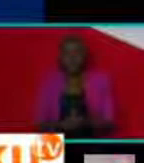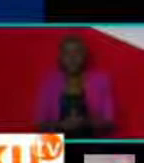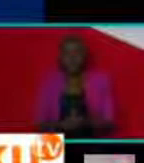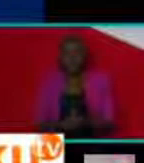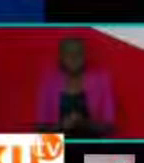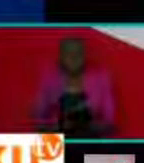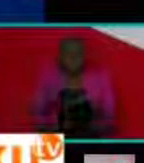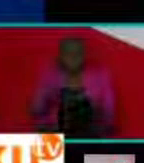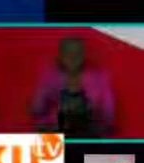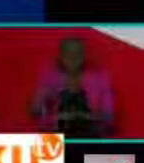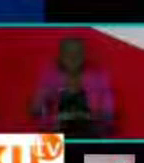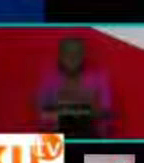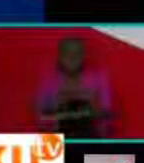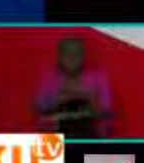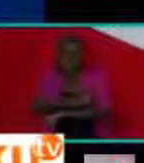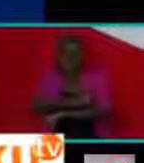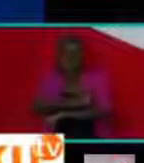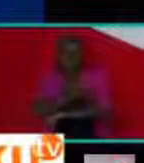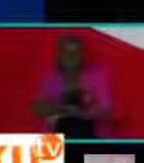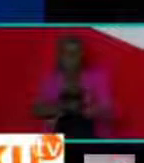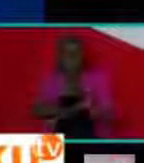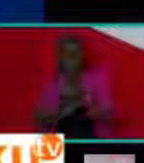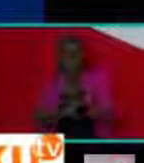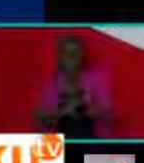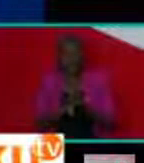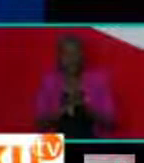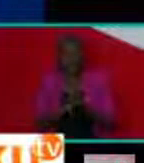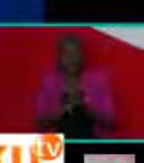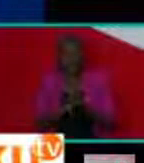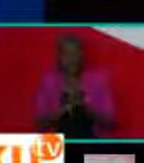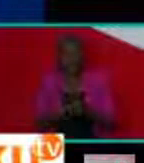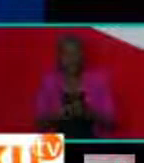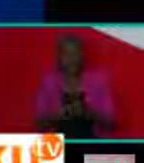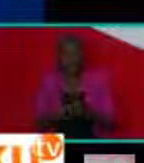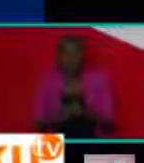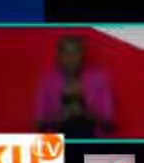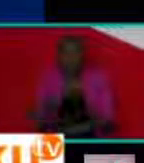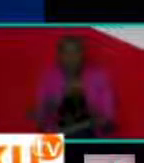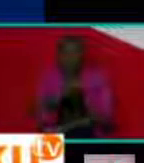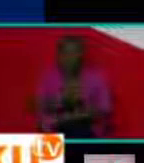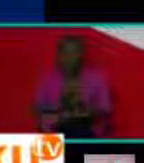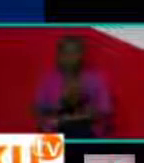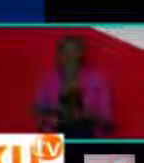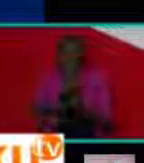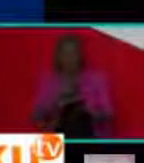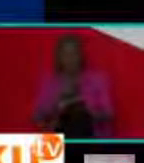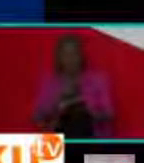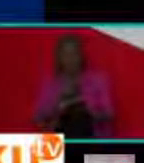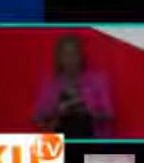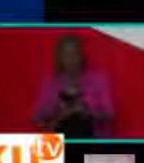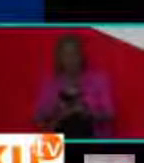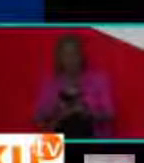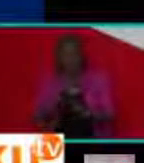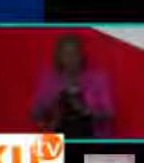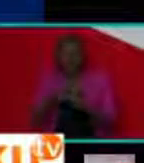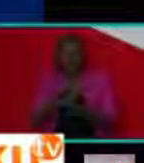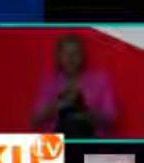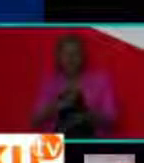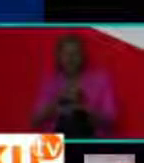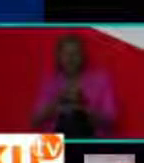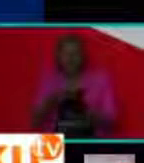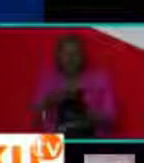institution. I think Rajat's institution of all most impactful